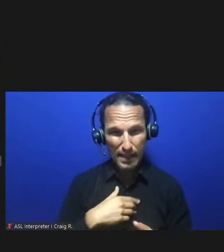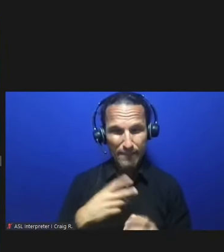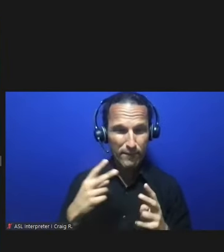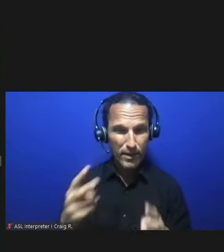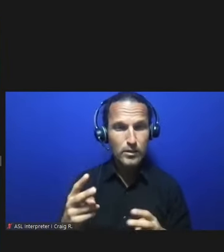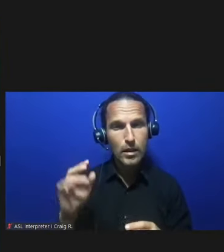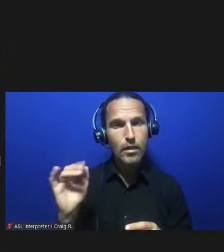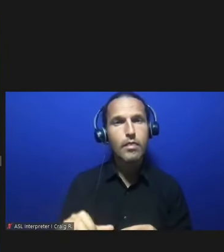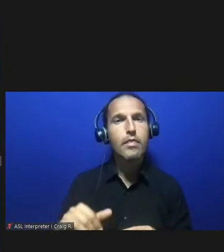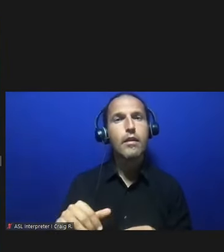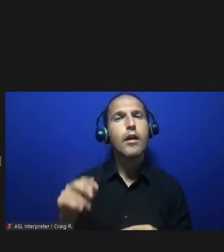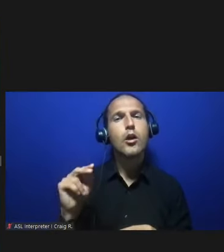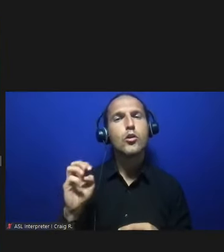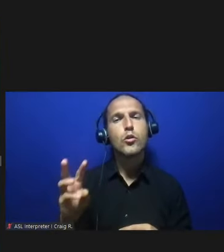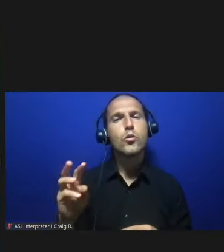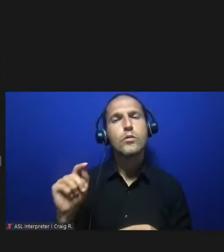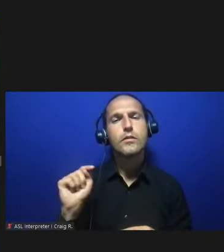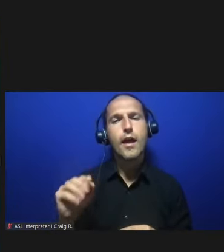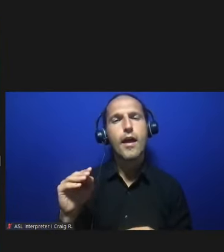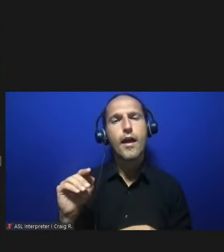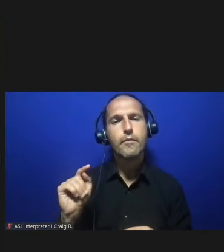at